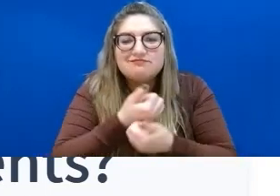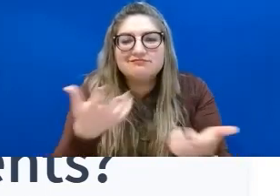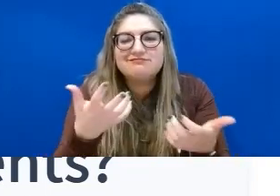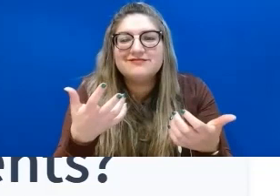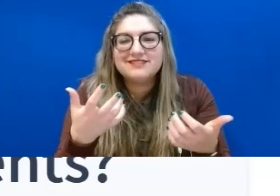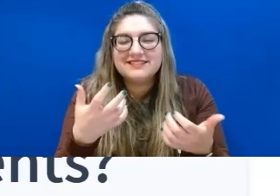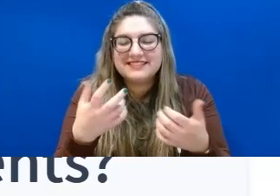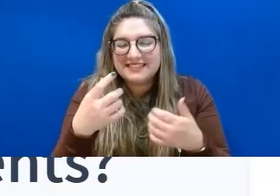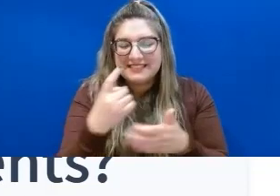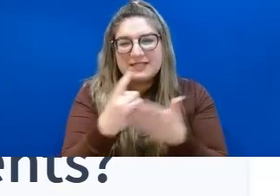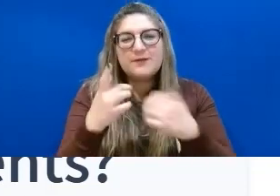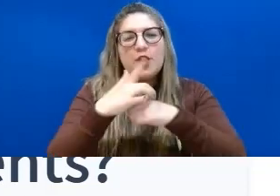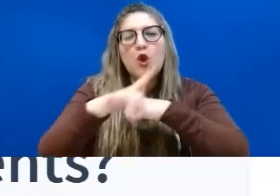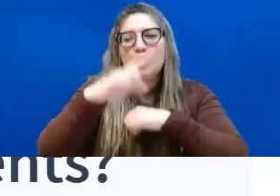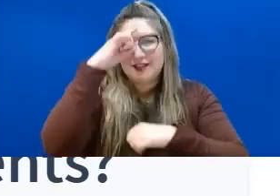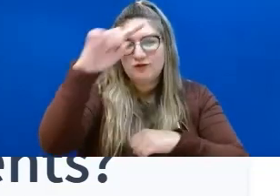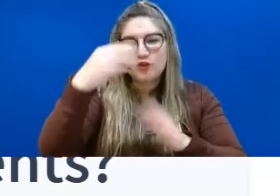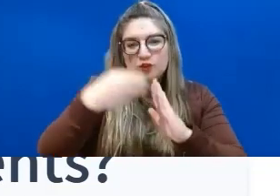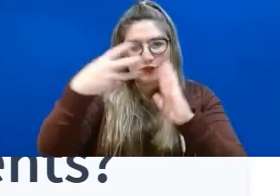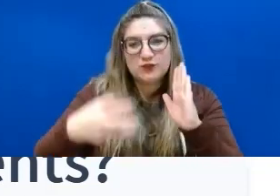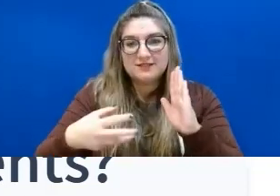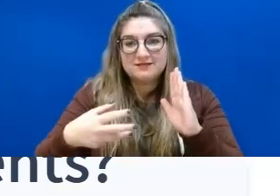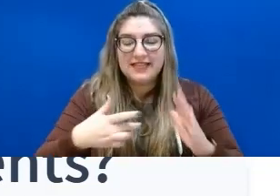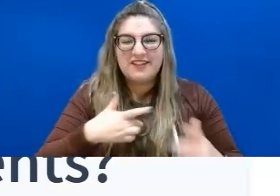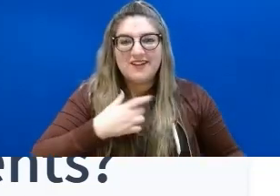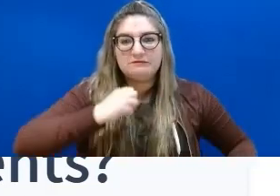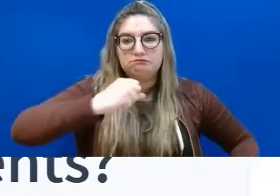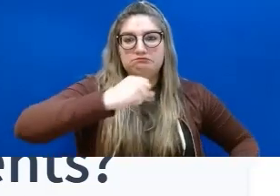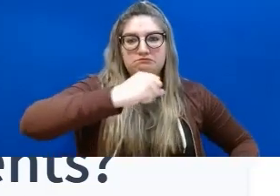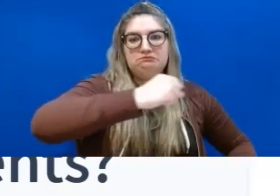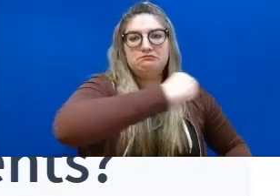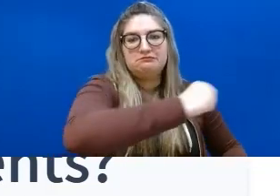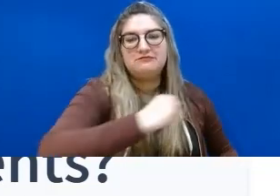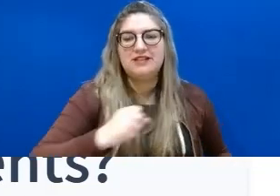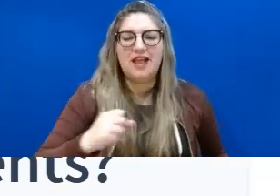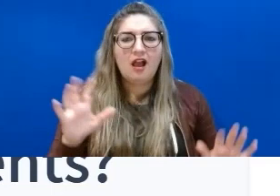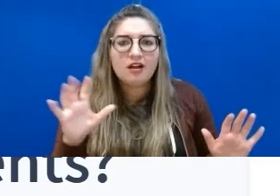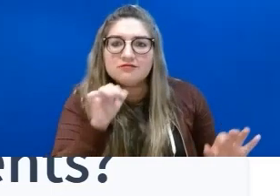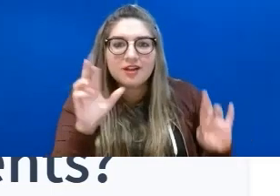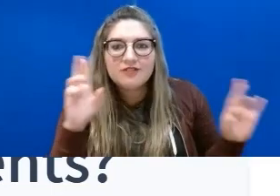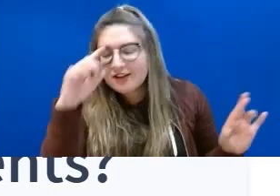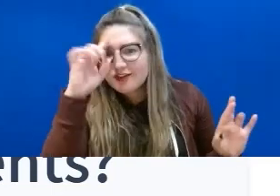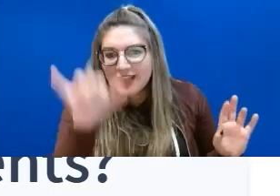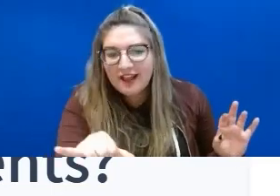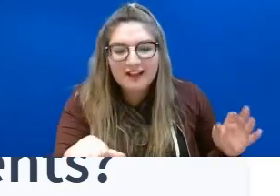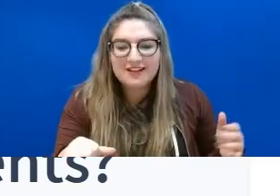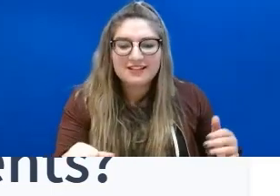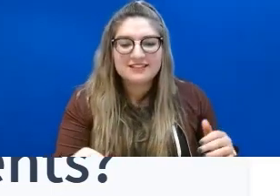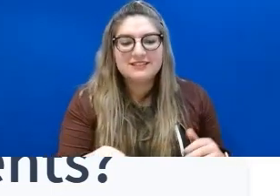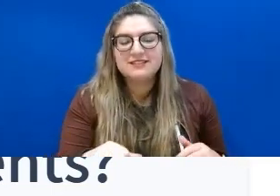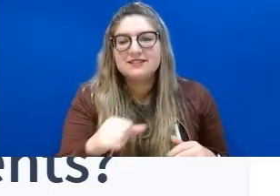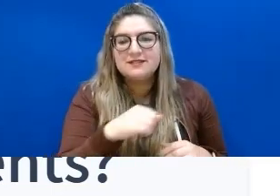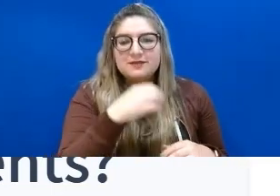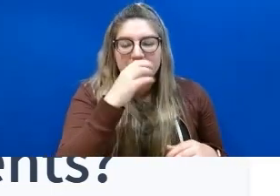students. And there was some resistance, right, in terms of like, I'm not ready to do that, or they want to do that early. And